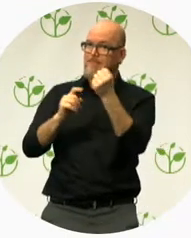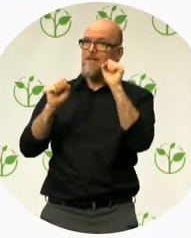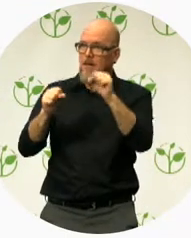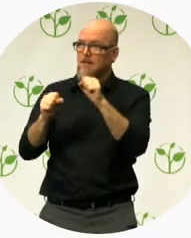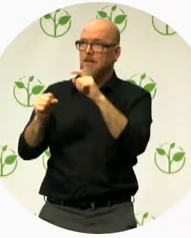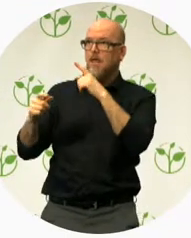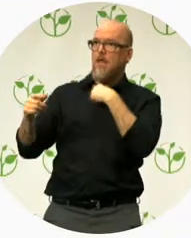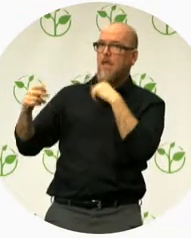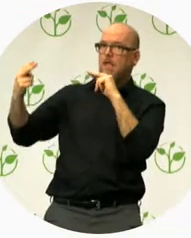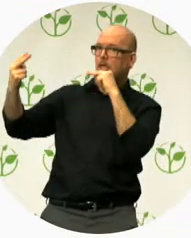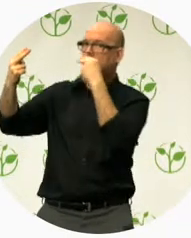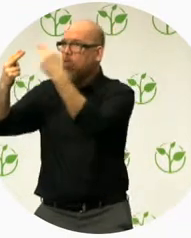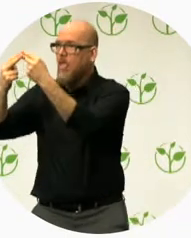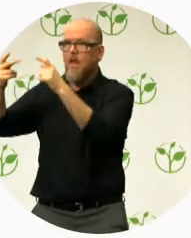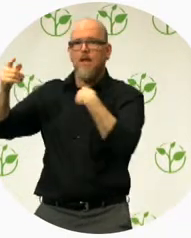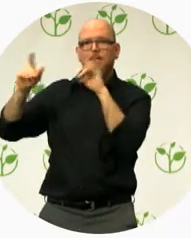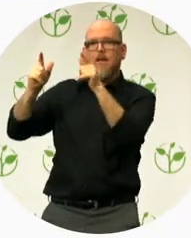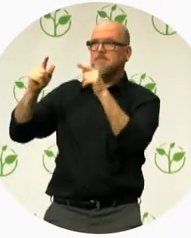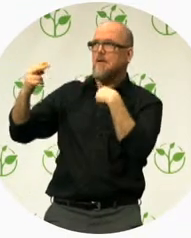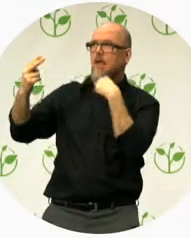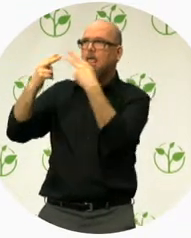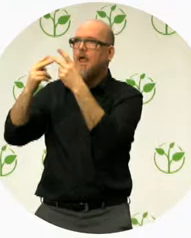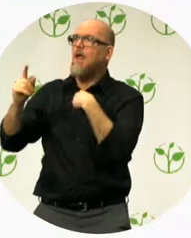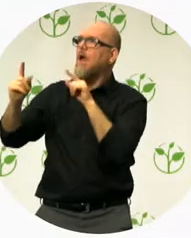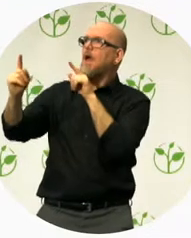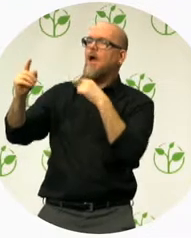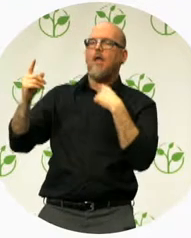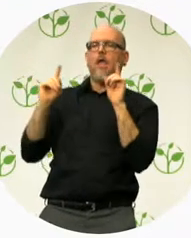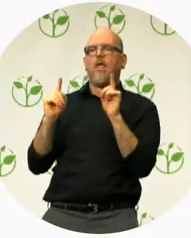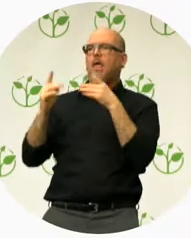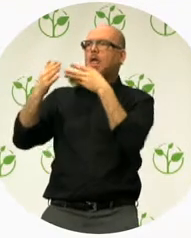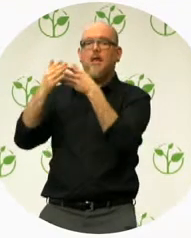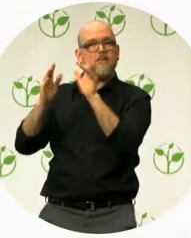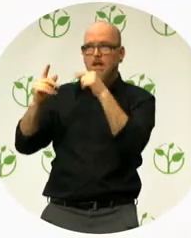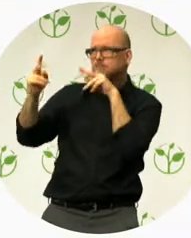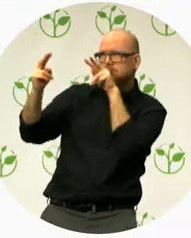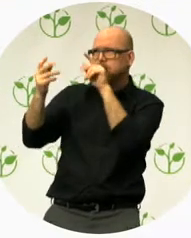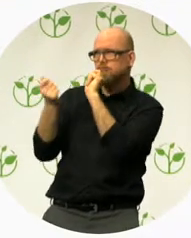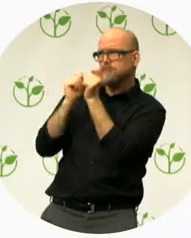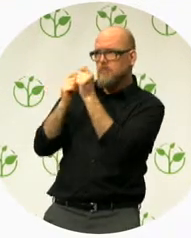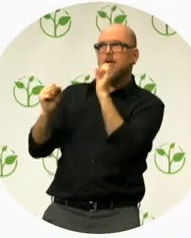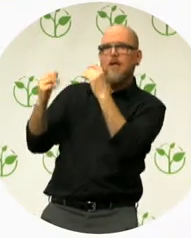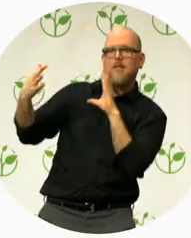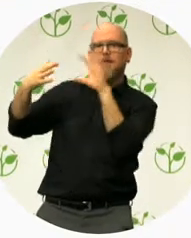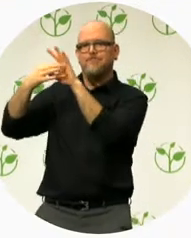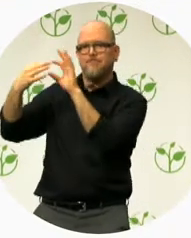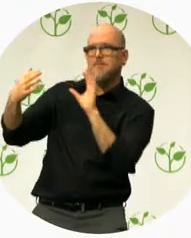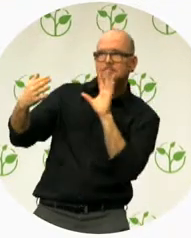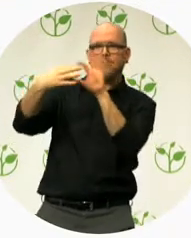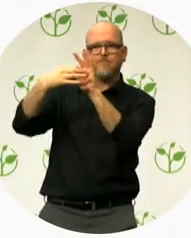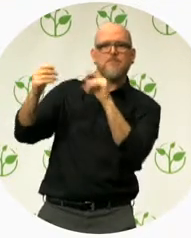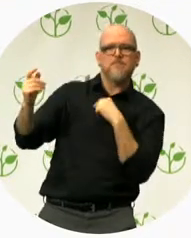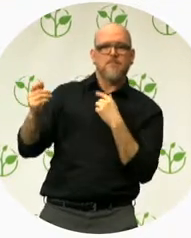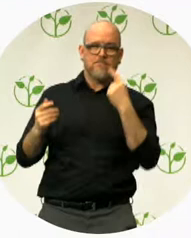a change maker world. Now this is the challenge for everyone here. If we can help